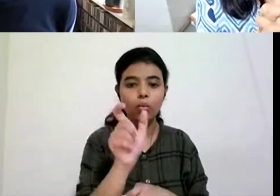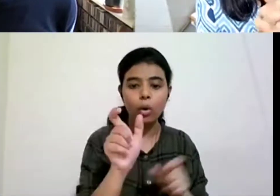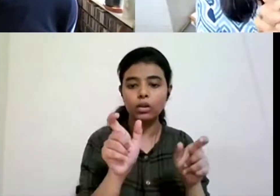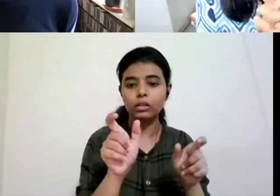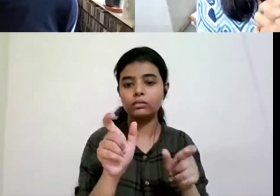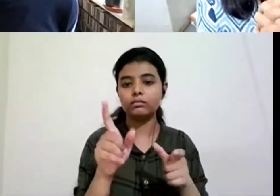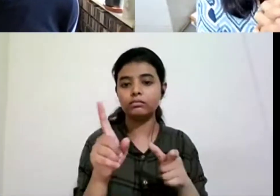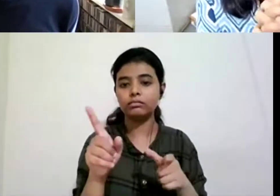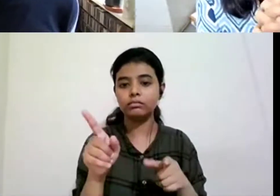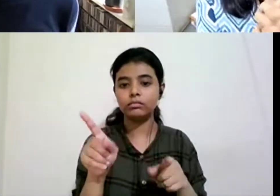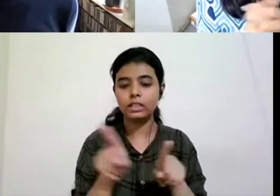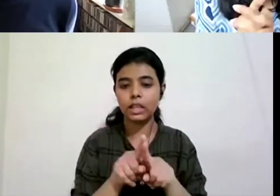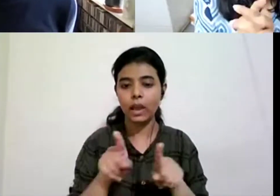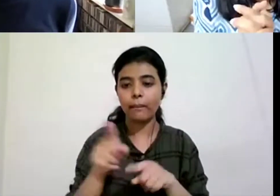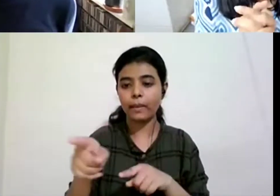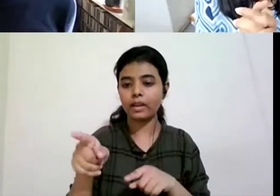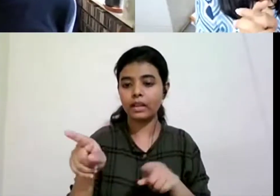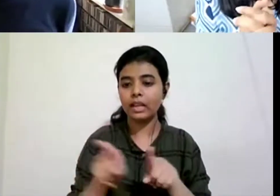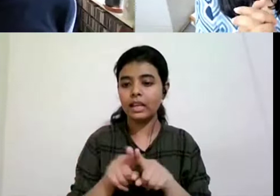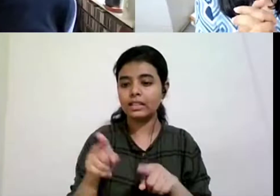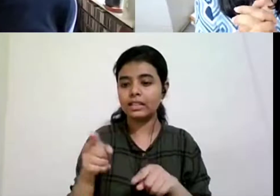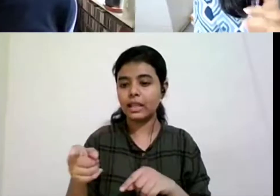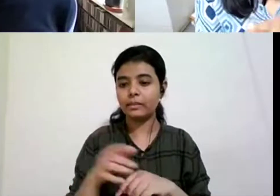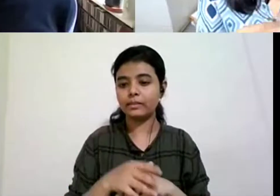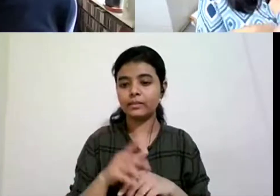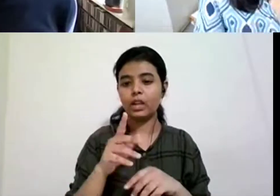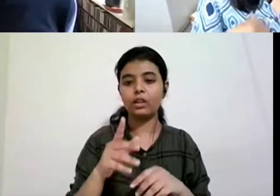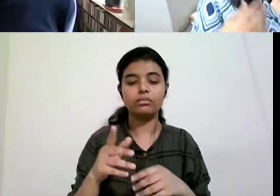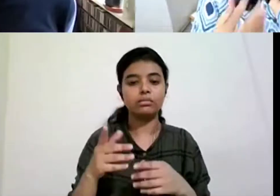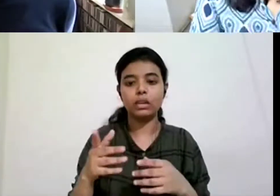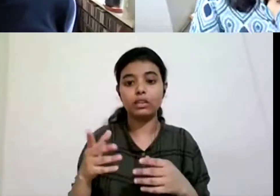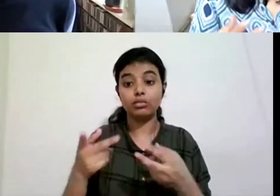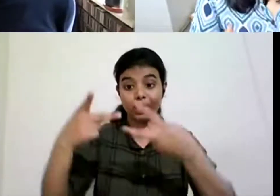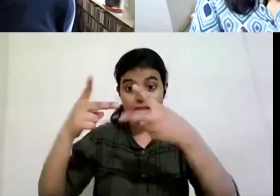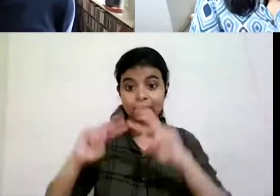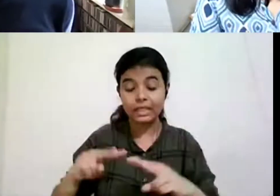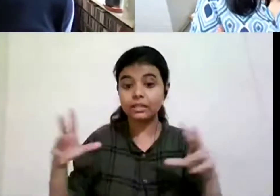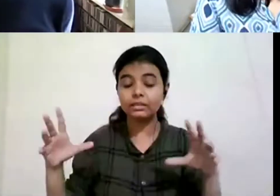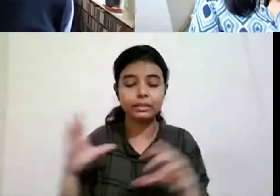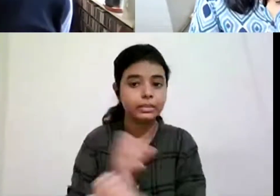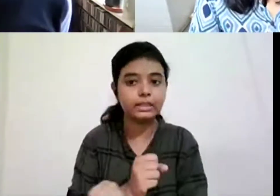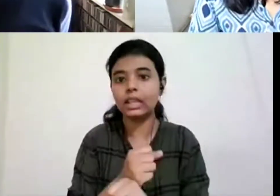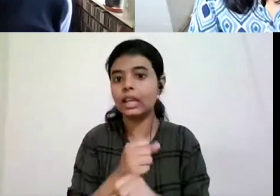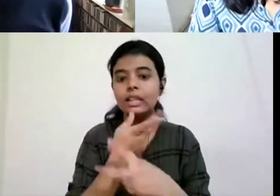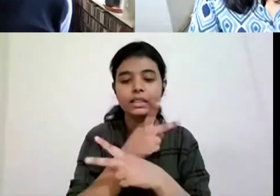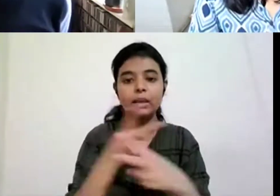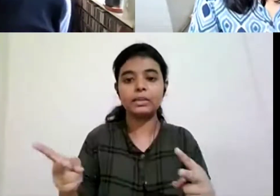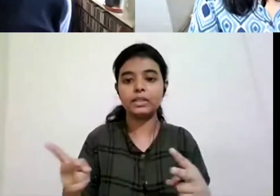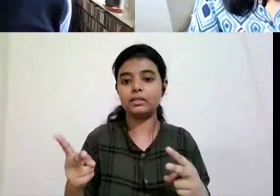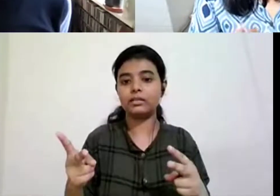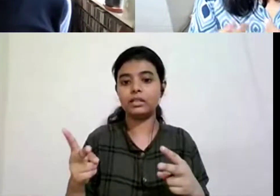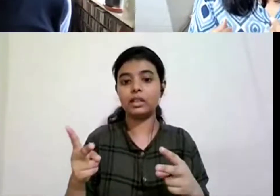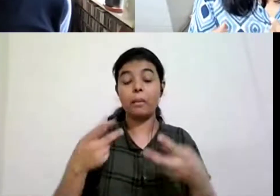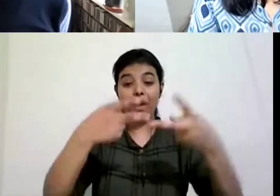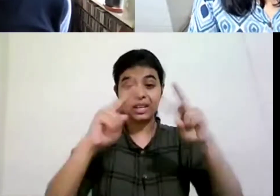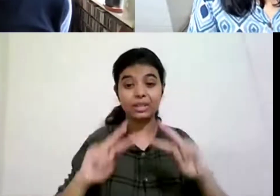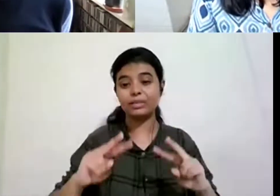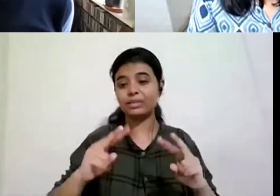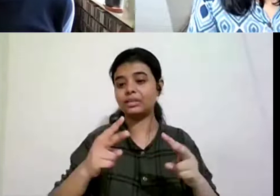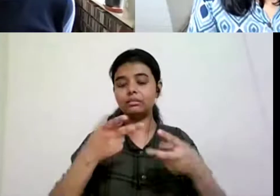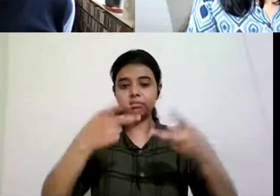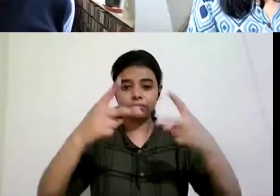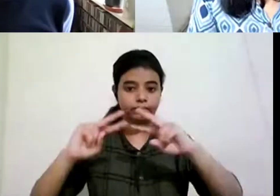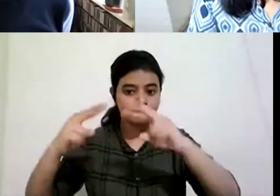translation studies that is lost in translation because multiple senses like multiple languages are not